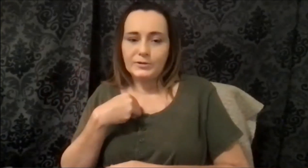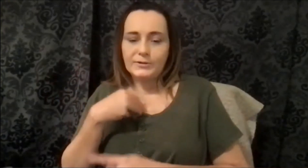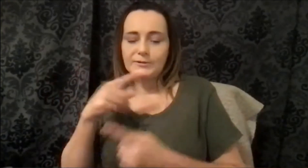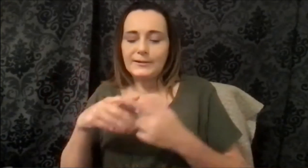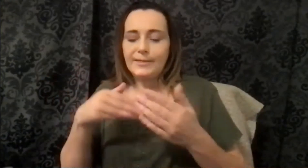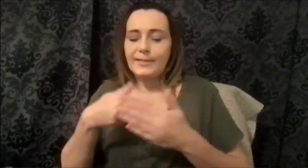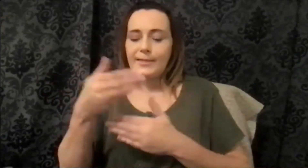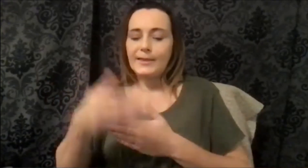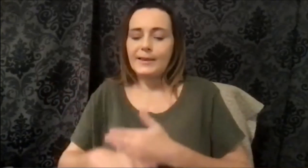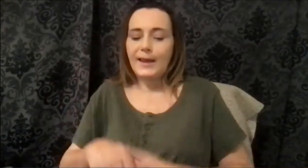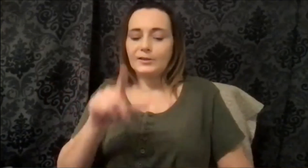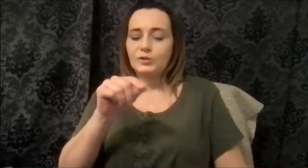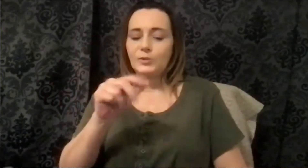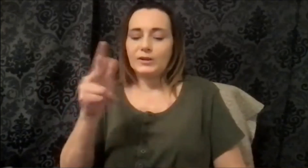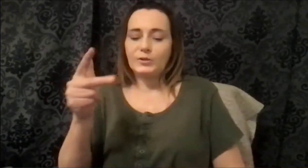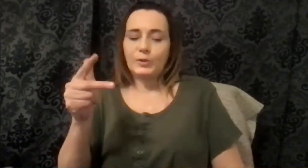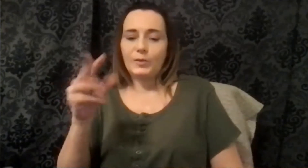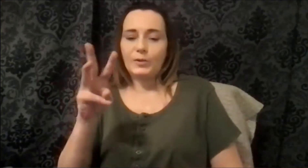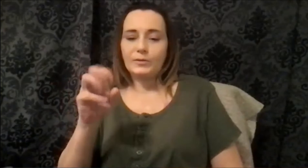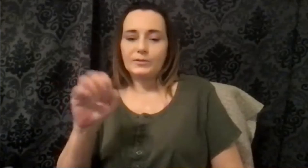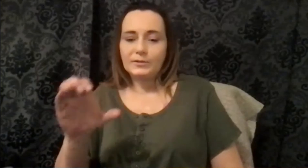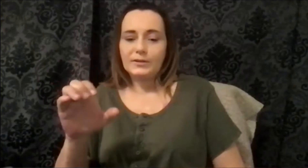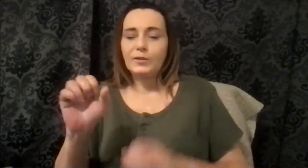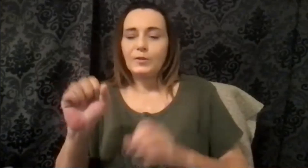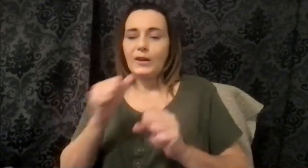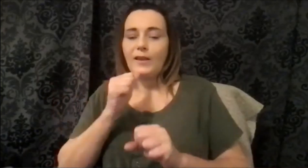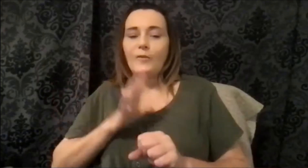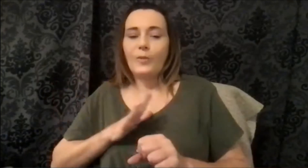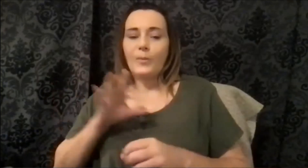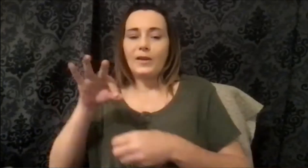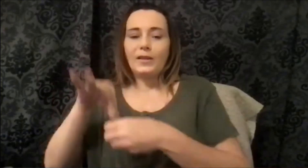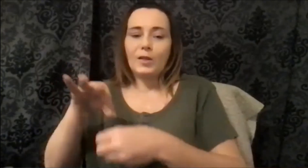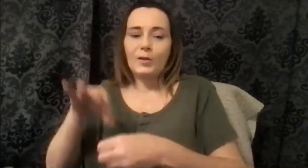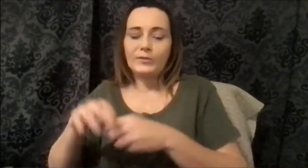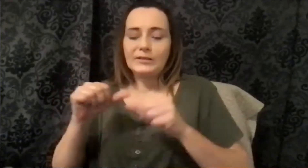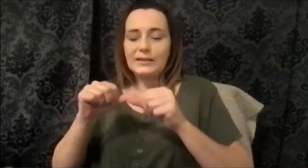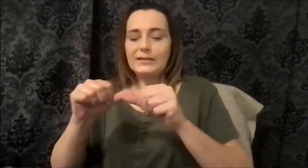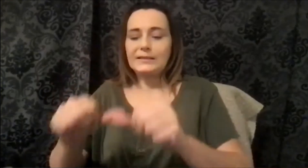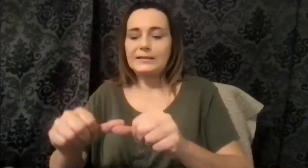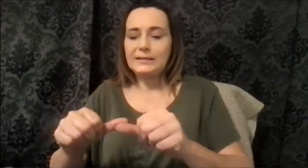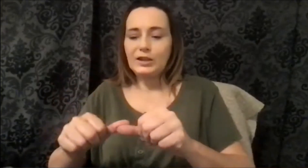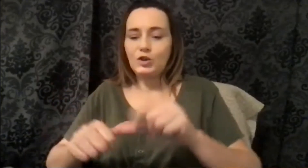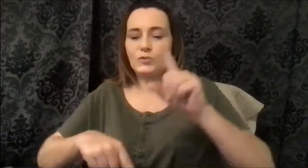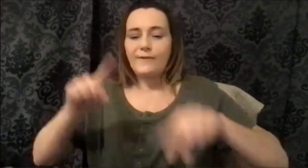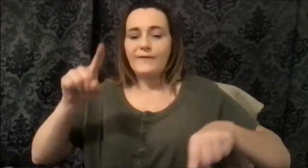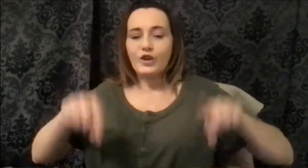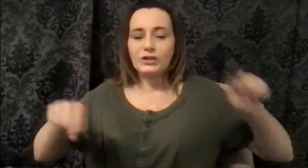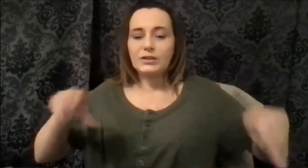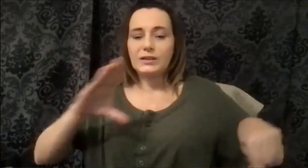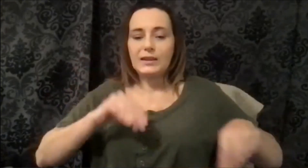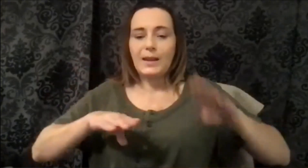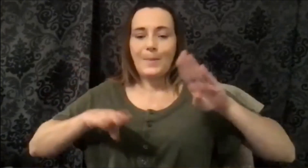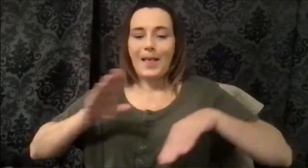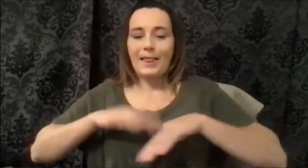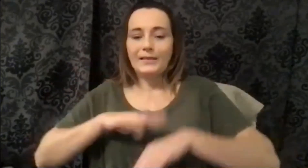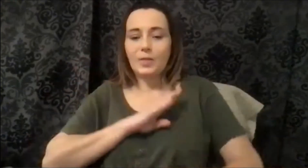2023, and then we can get some women elected to maintain the diversity and balance on the board. All right, thank you very much. We